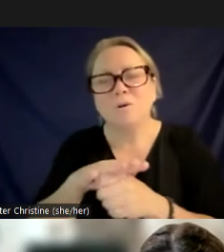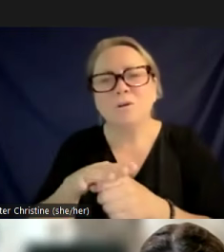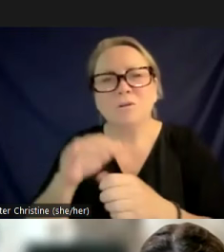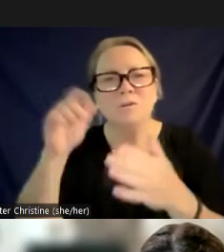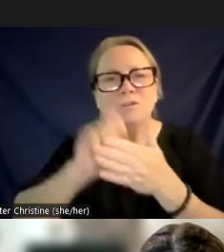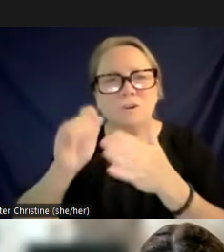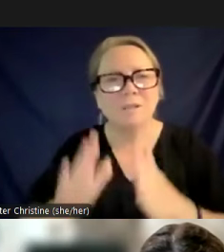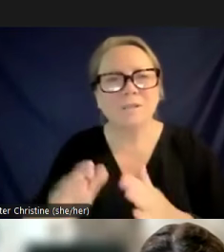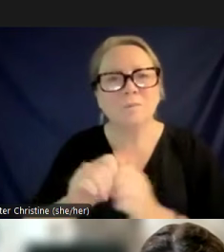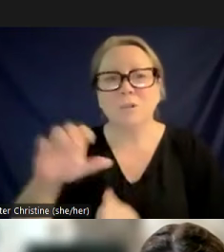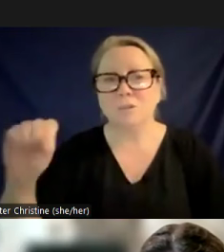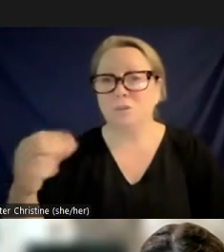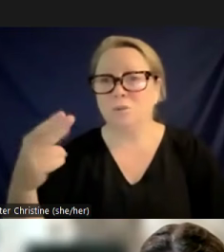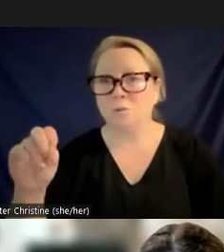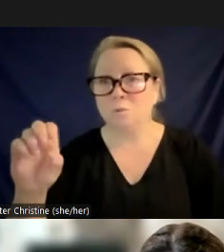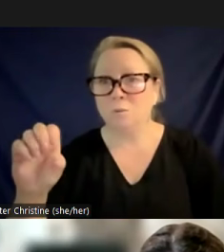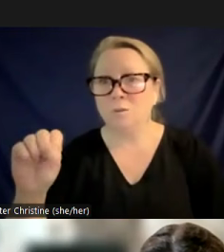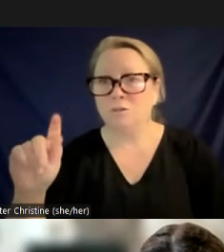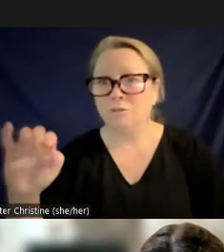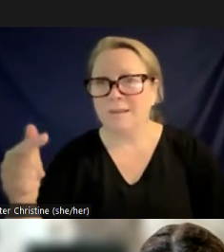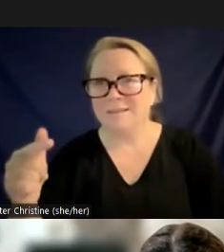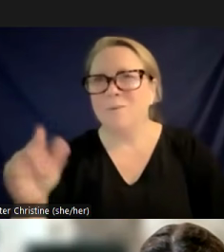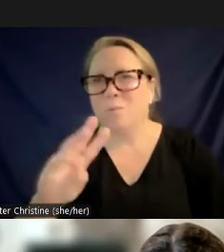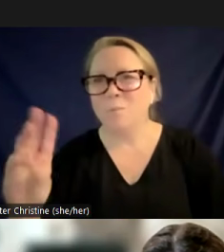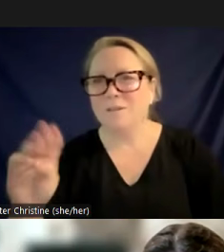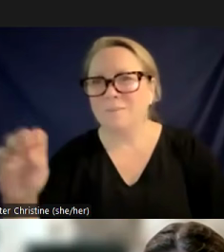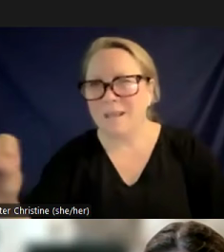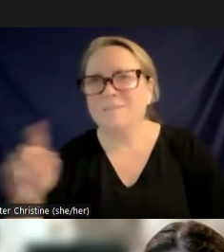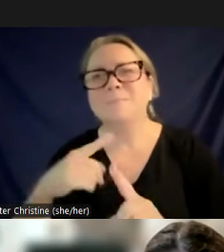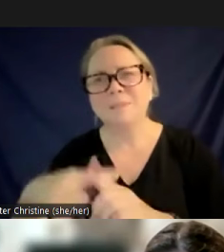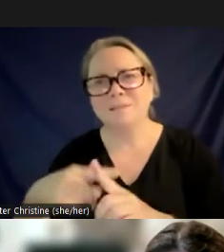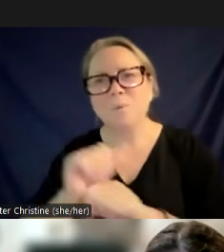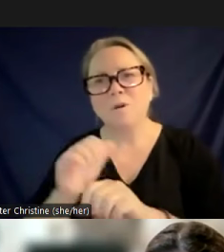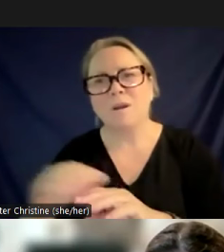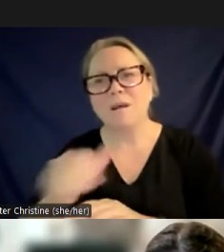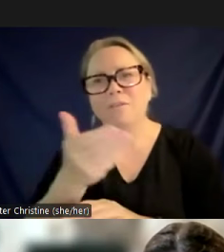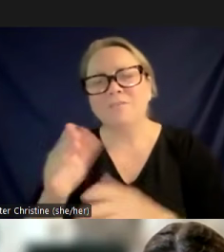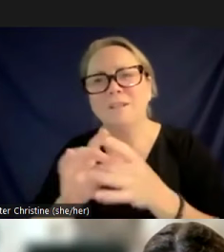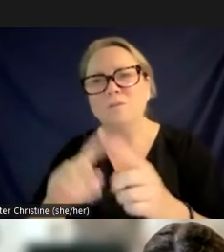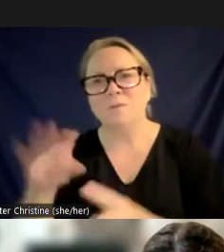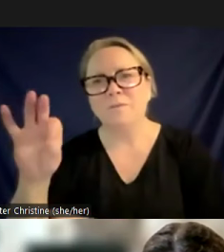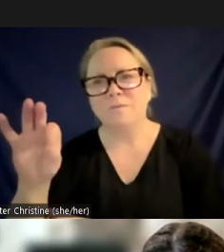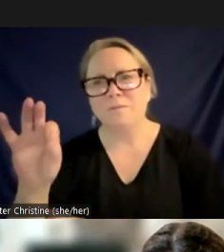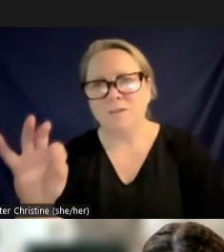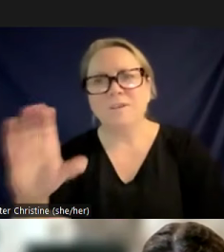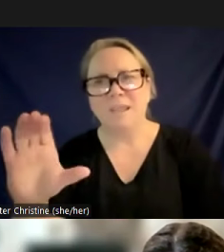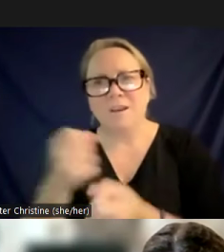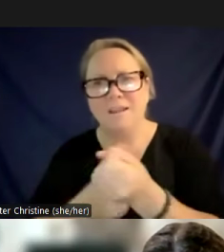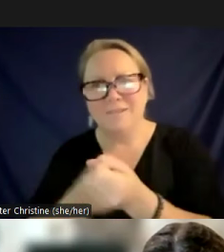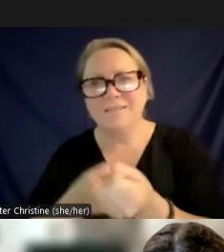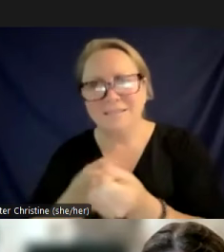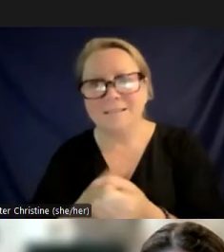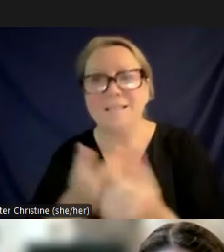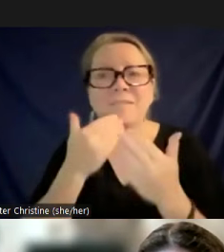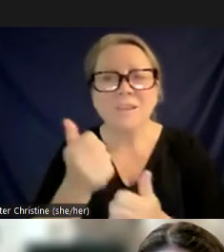here in Western Mass, and do other work related to foster care advocacy on the side. Thank you so much for